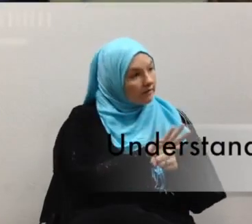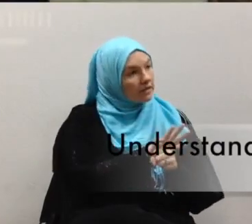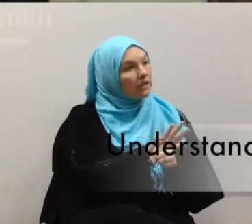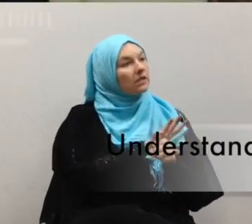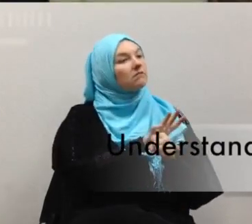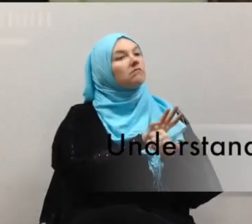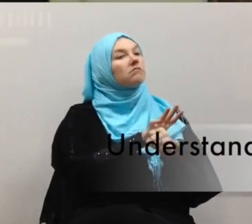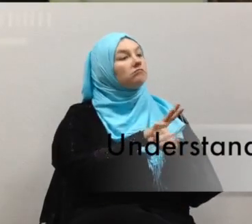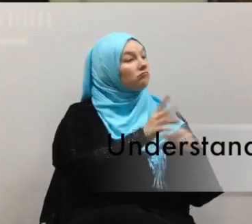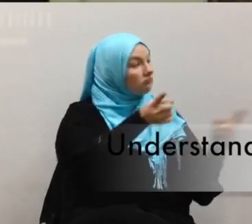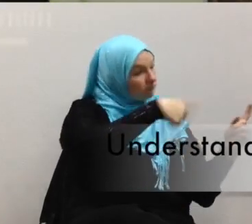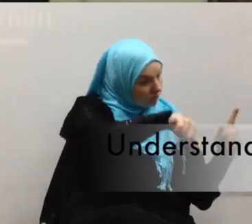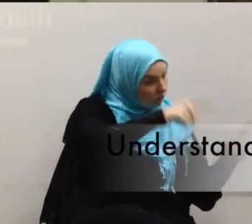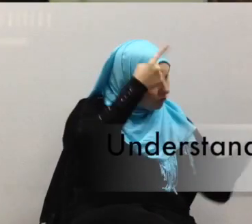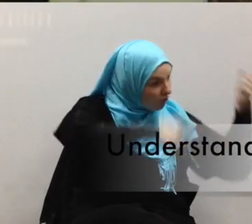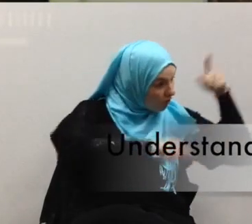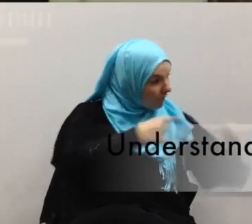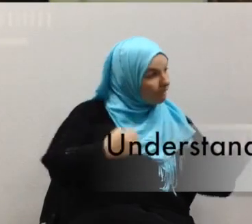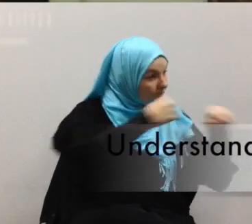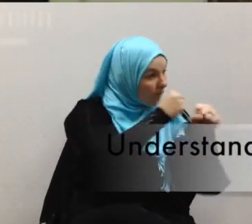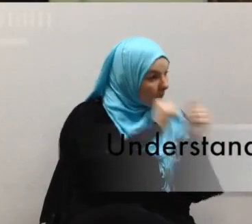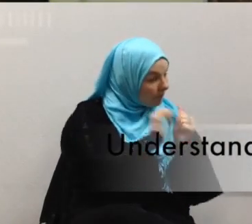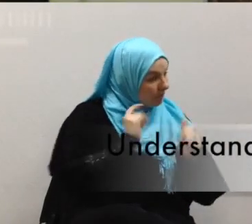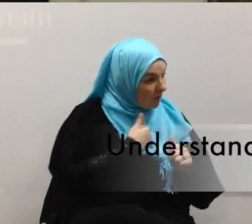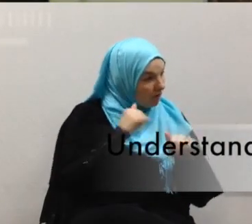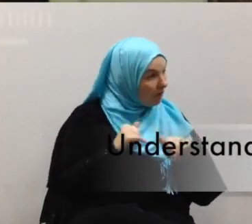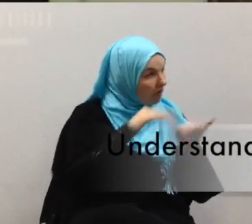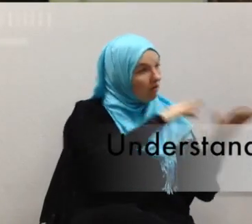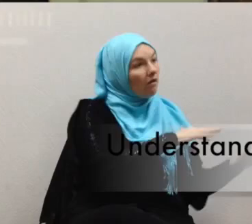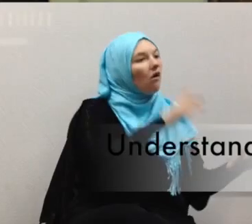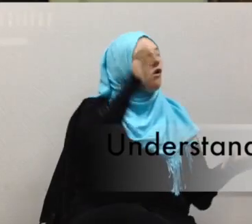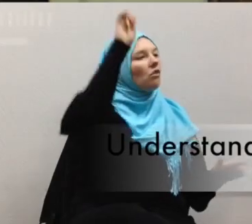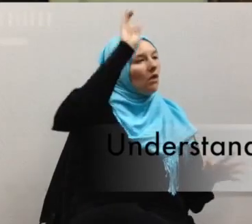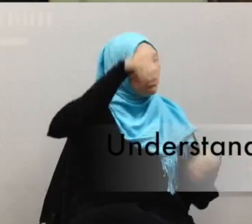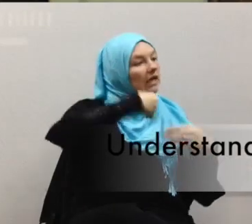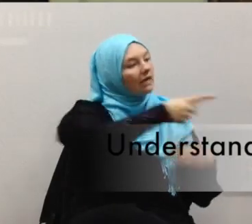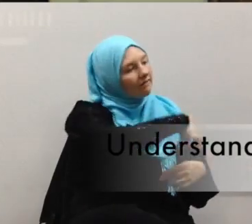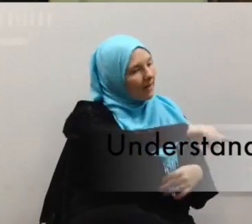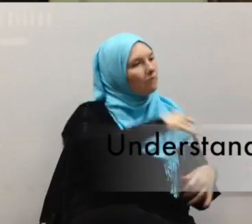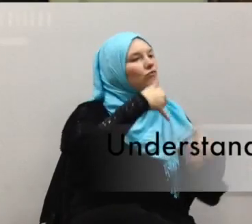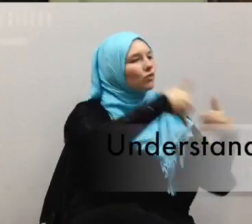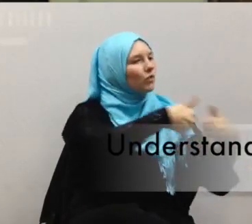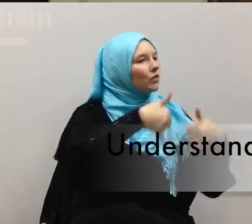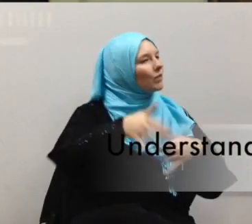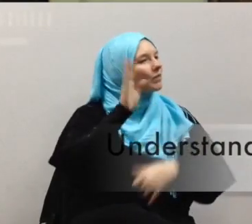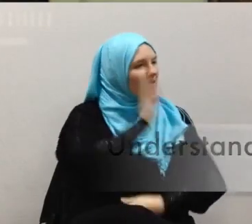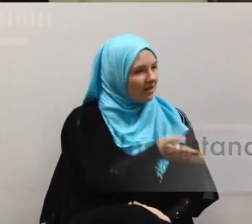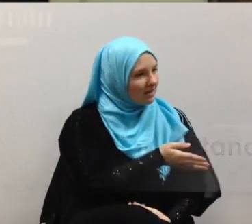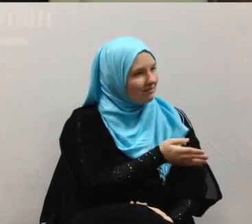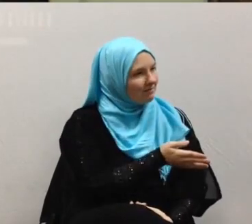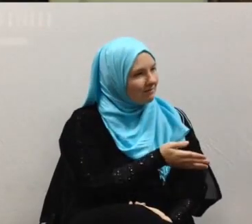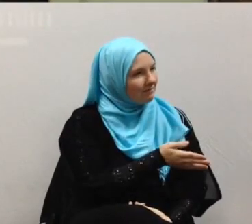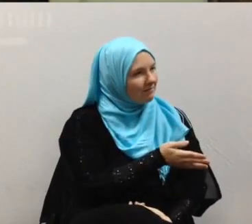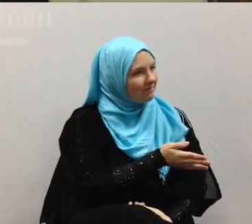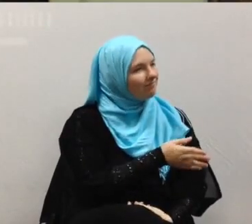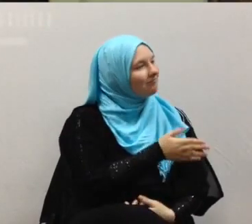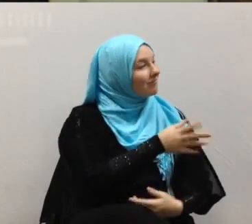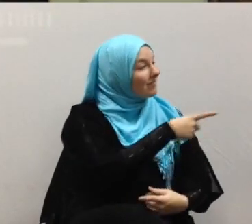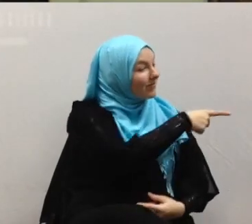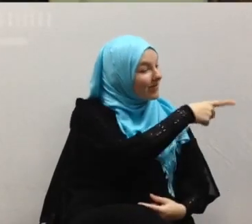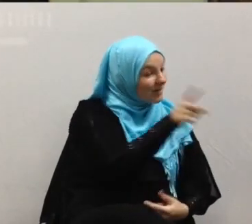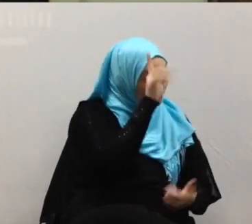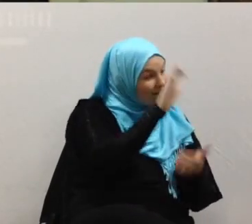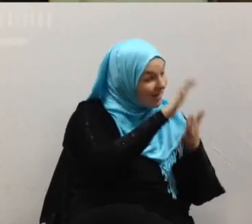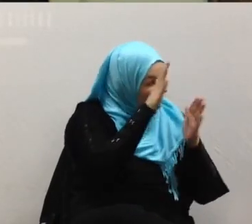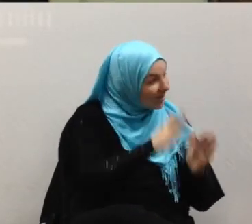Allah subhanahu wa ta'ala is giving them the reward. Certainly Allah was pleased with the believers who gave